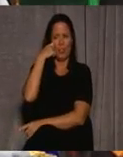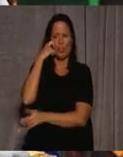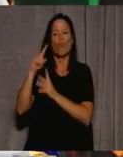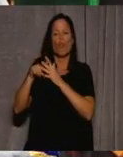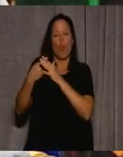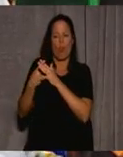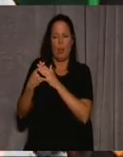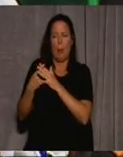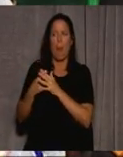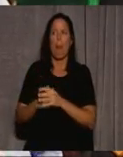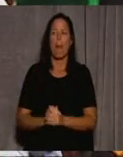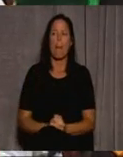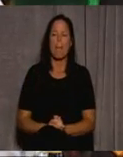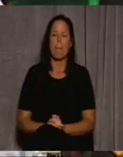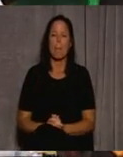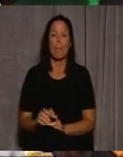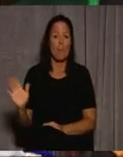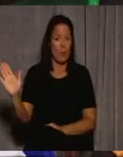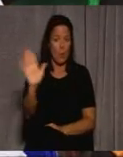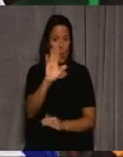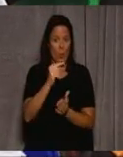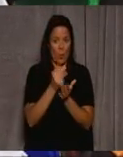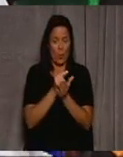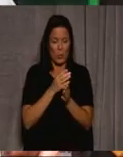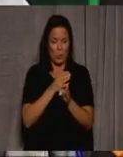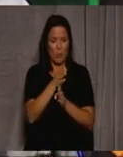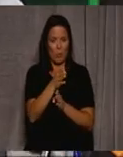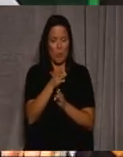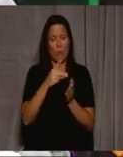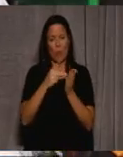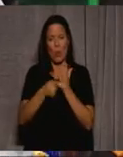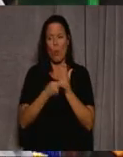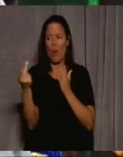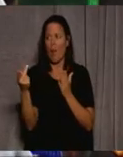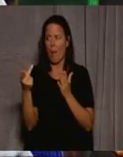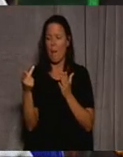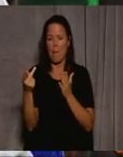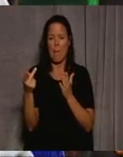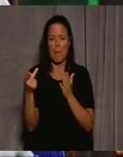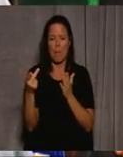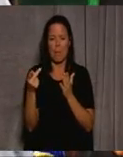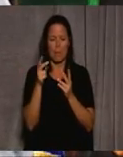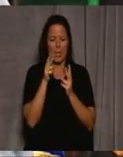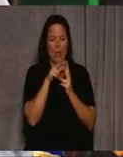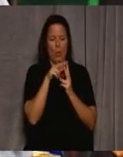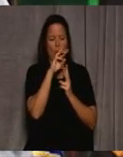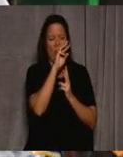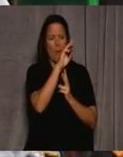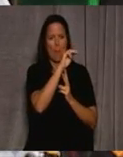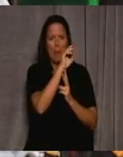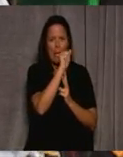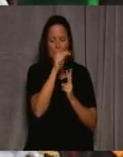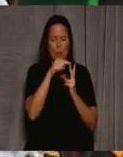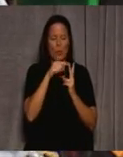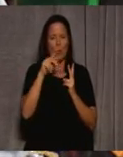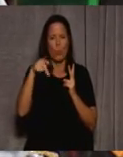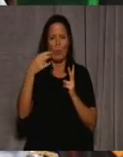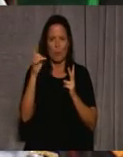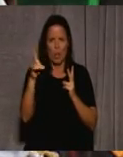out. You're in the graduate program. Every one of you are either a master's or a doctorate